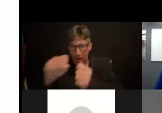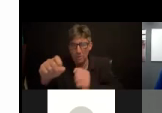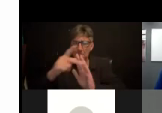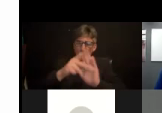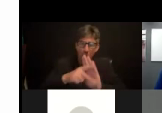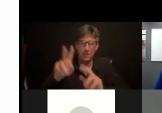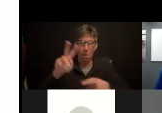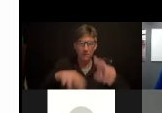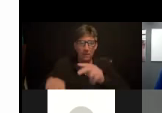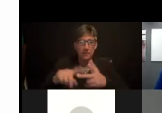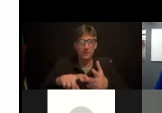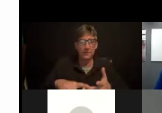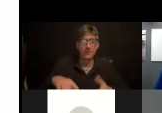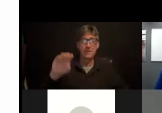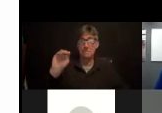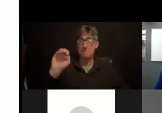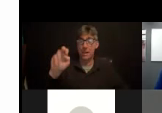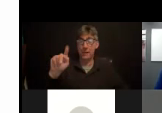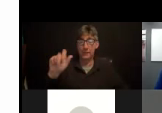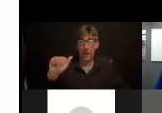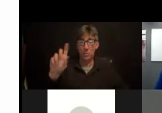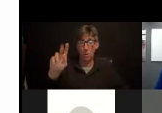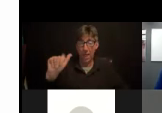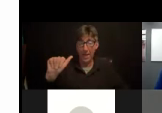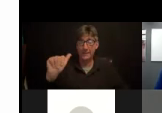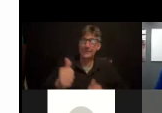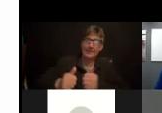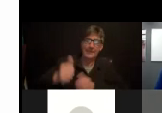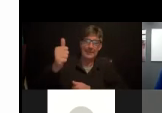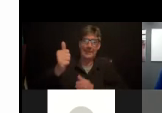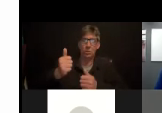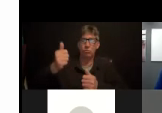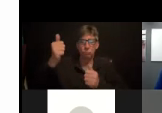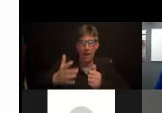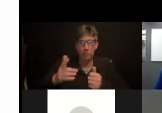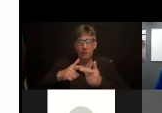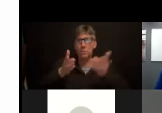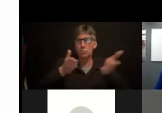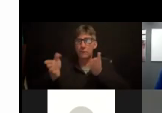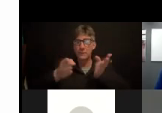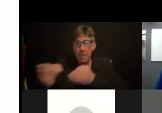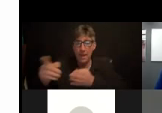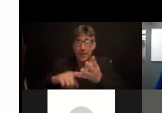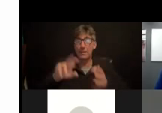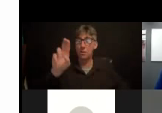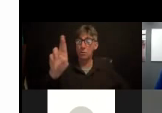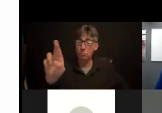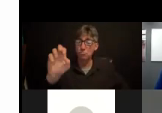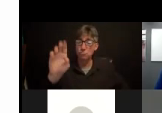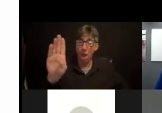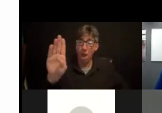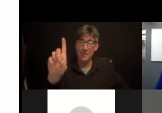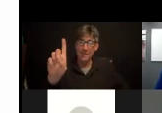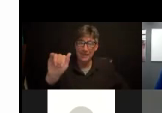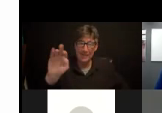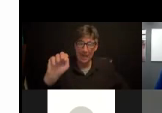Senior Director of Service Planning, and Mr. Rob DiAdamo, Executive Director of the Commuter Rail, and several other members of our staff.